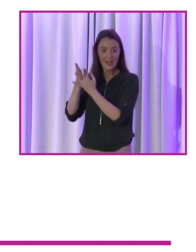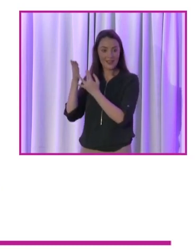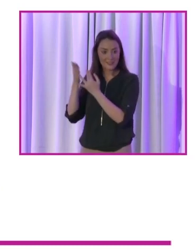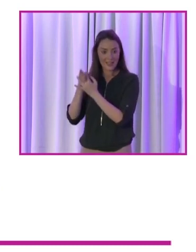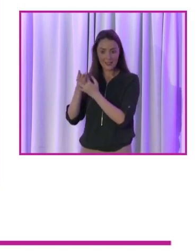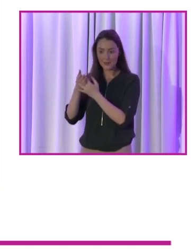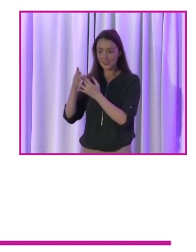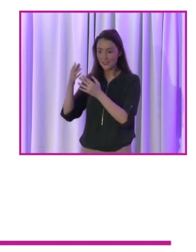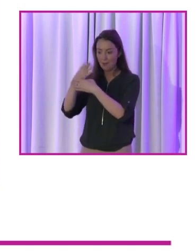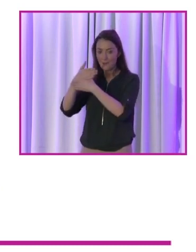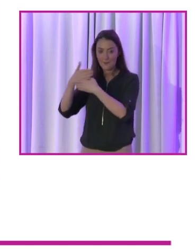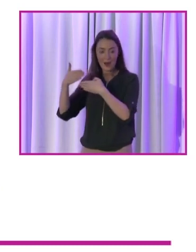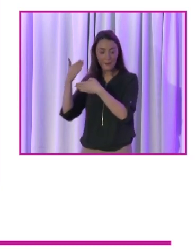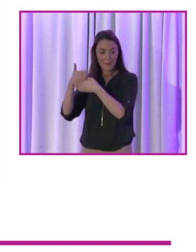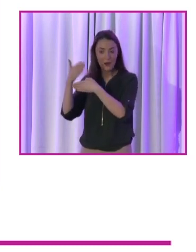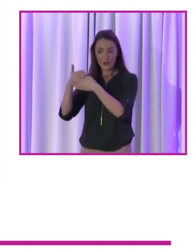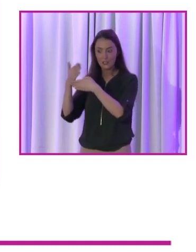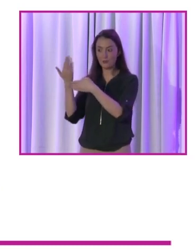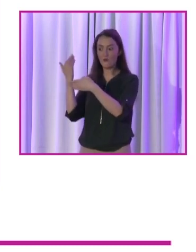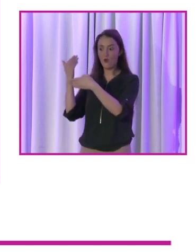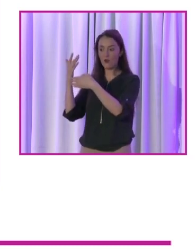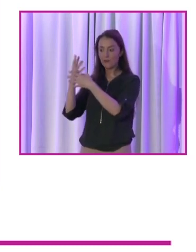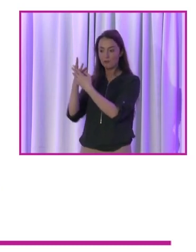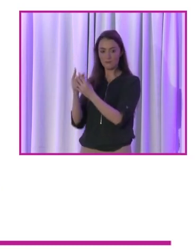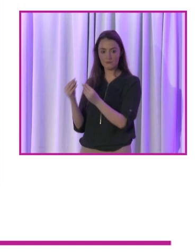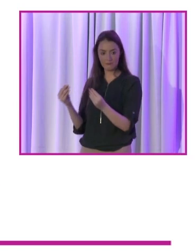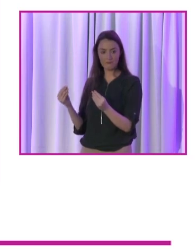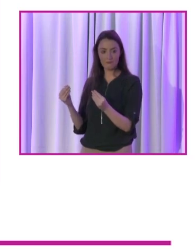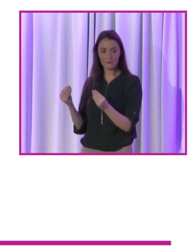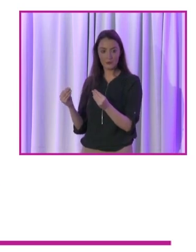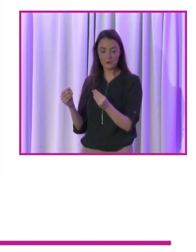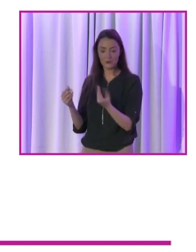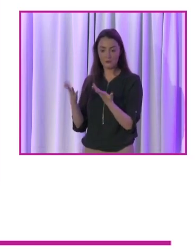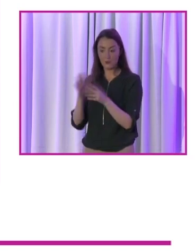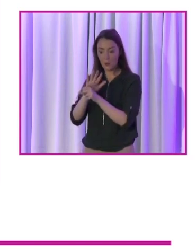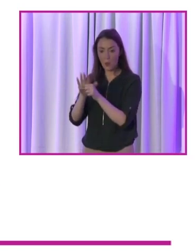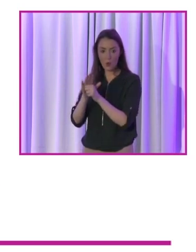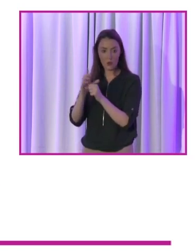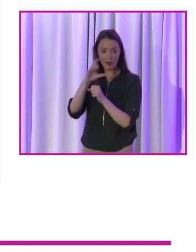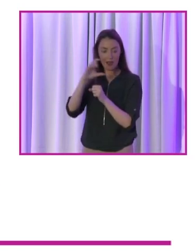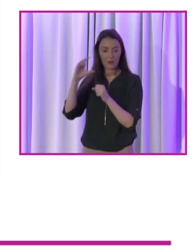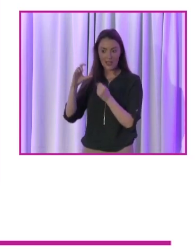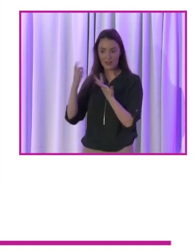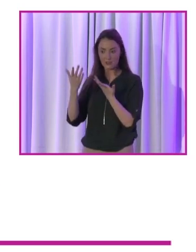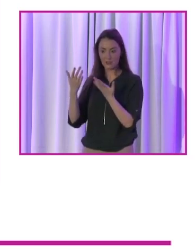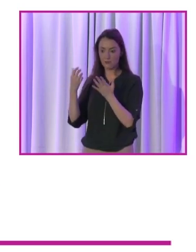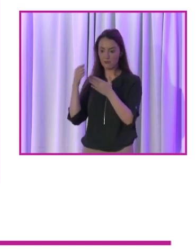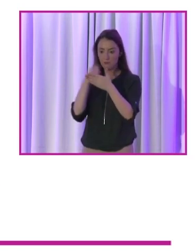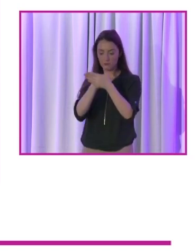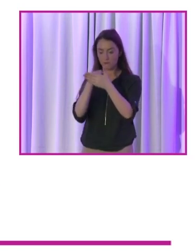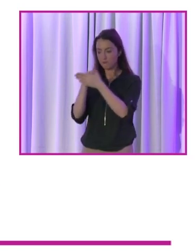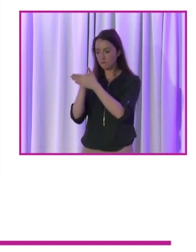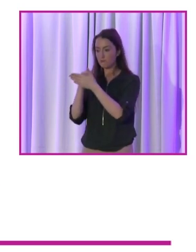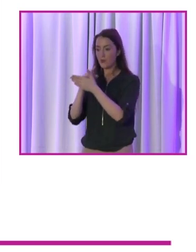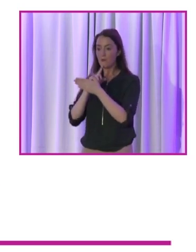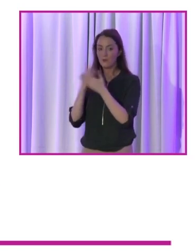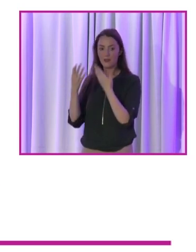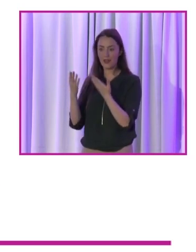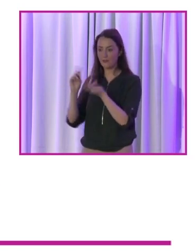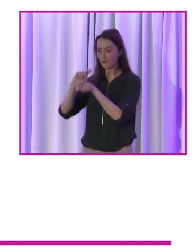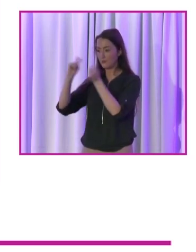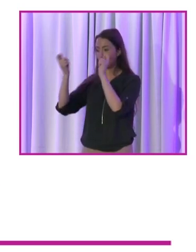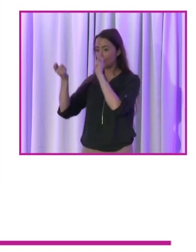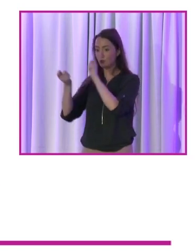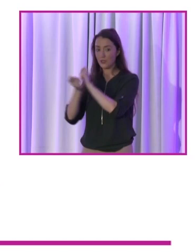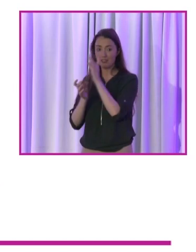the barriers I would have previously faced running for local council. It has been instrumental and sensational